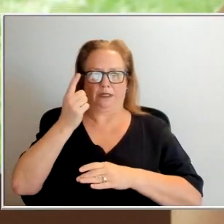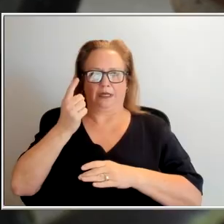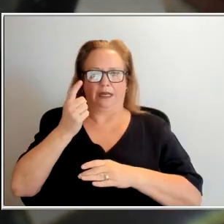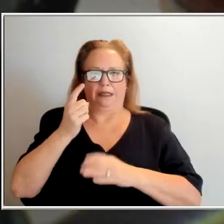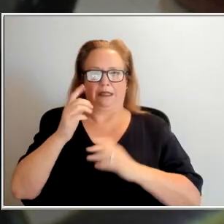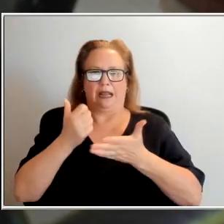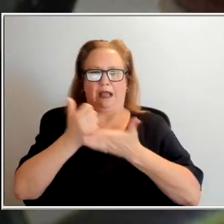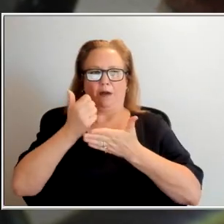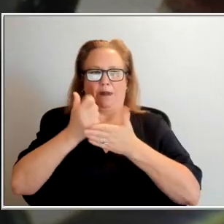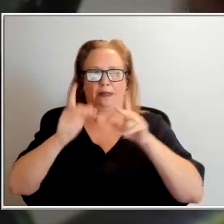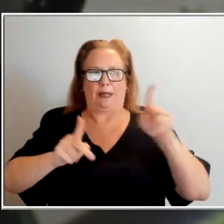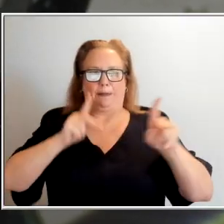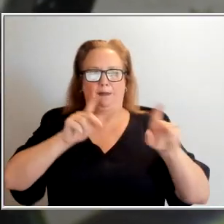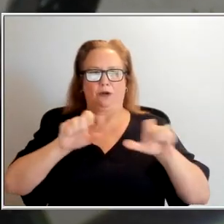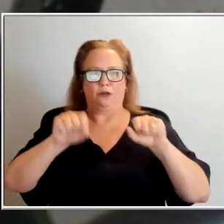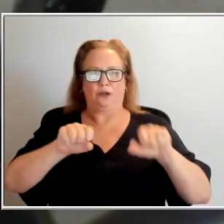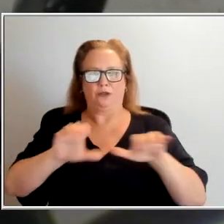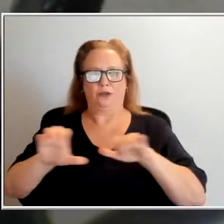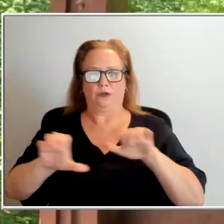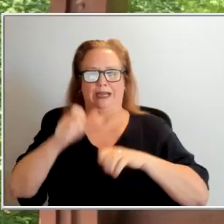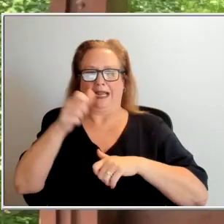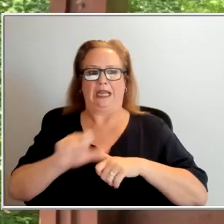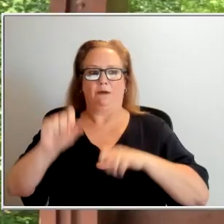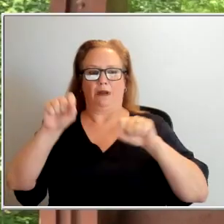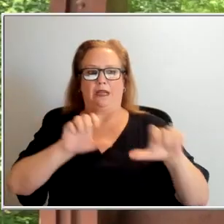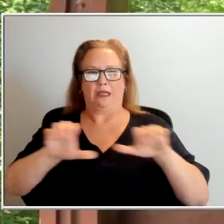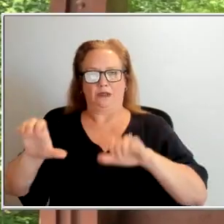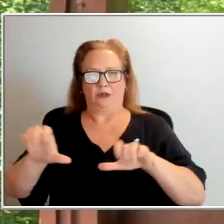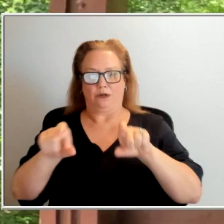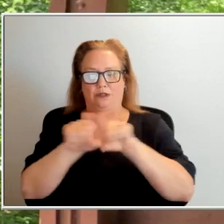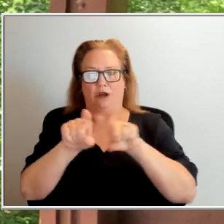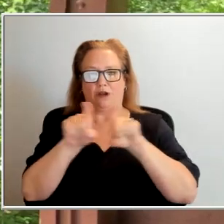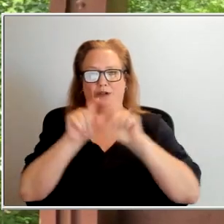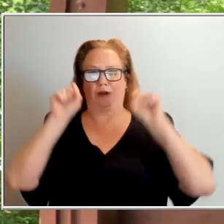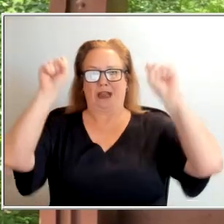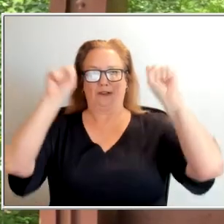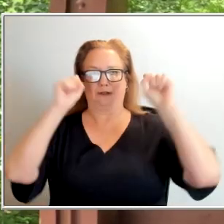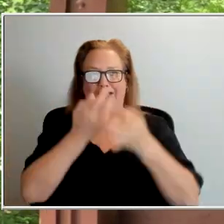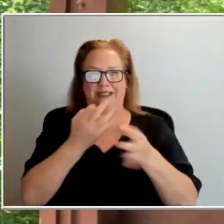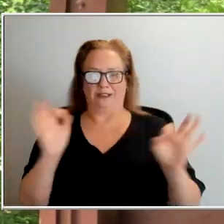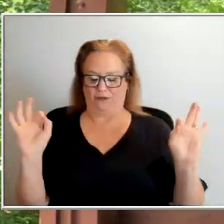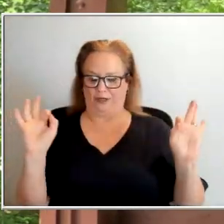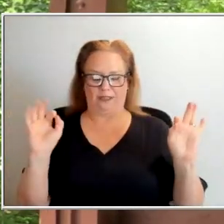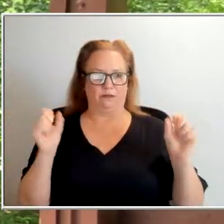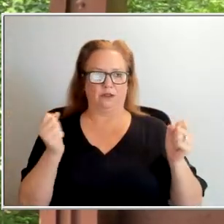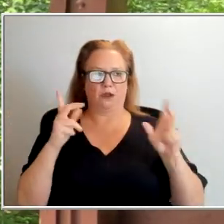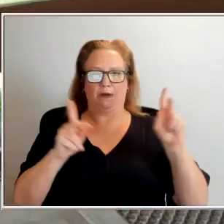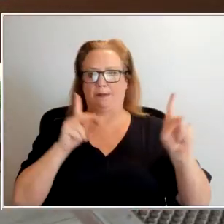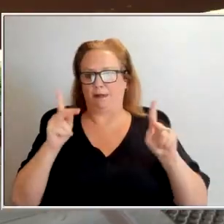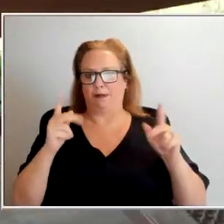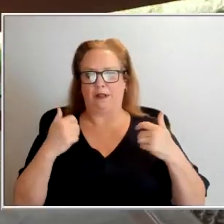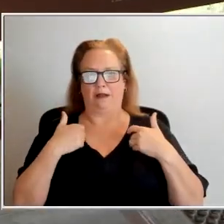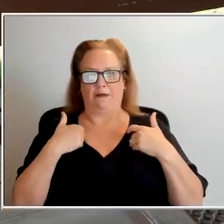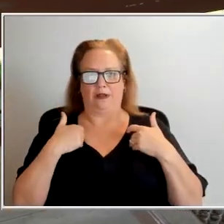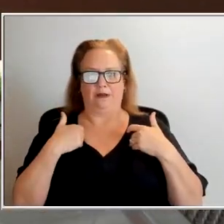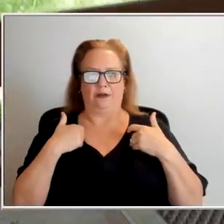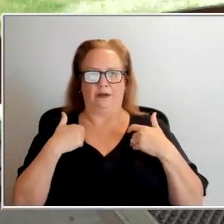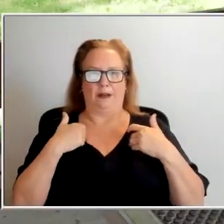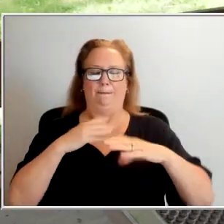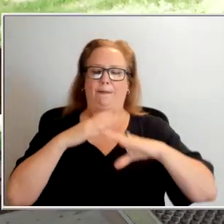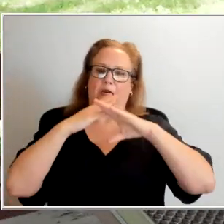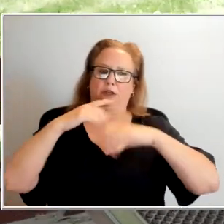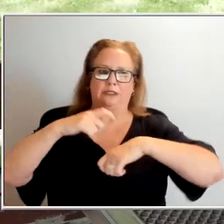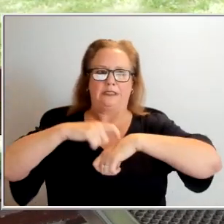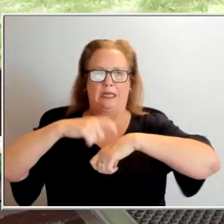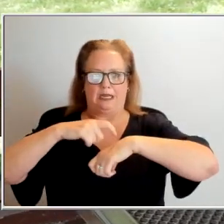people could do, anybody could do, because also exercise is free. And we have so many people that have like financial barriers and time barriers.